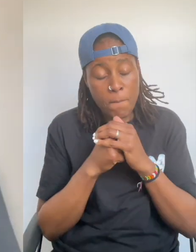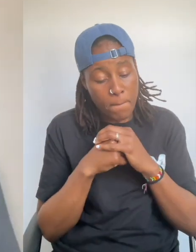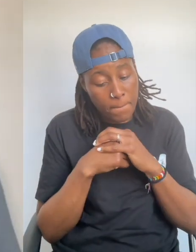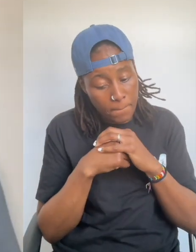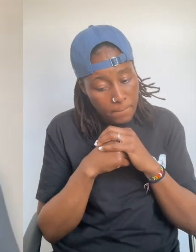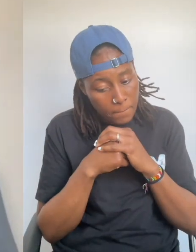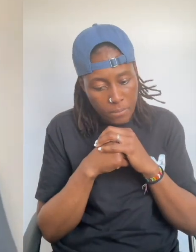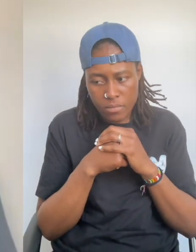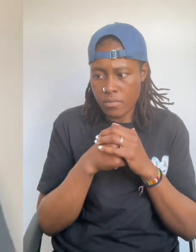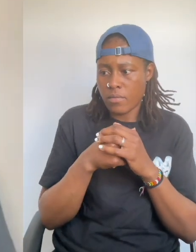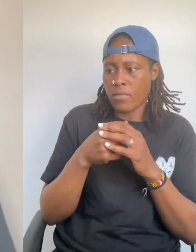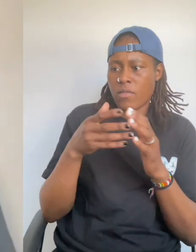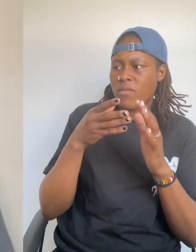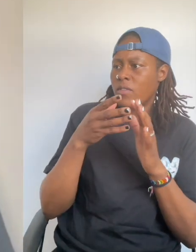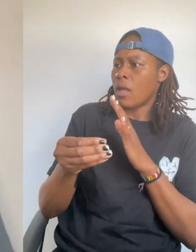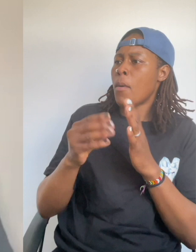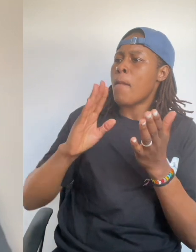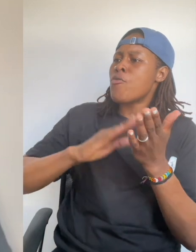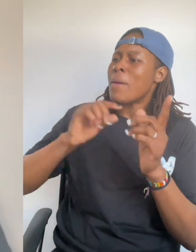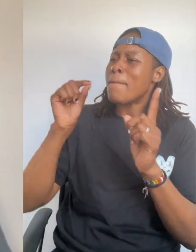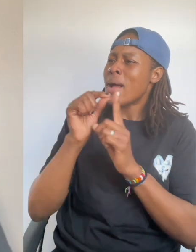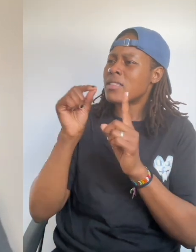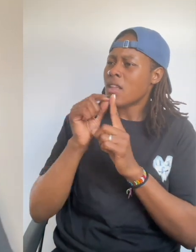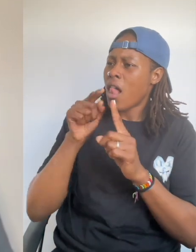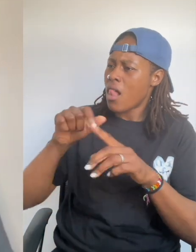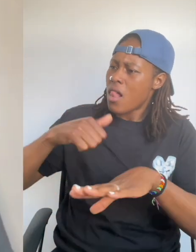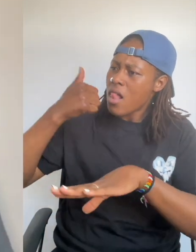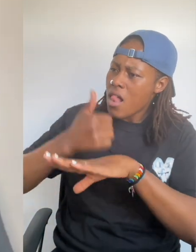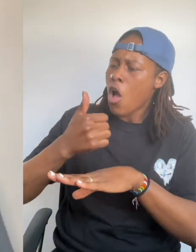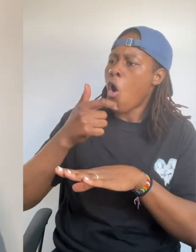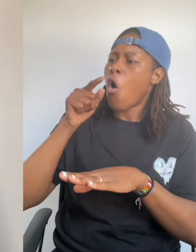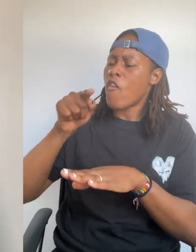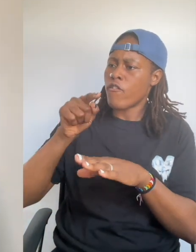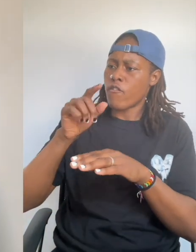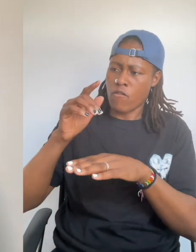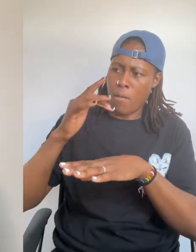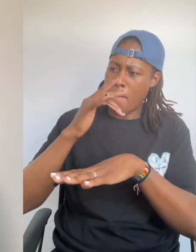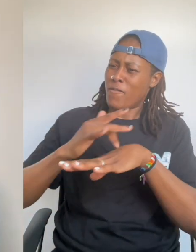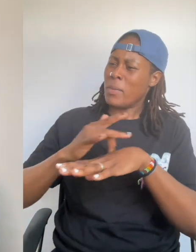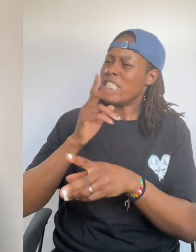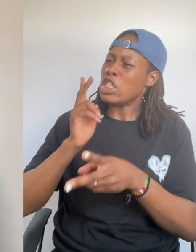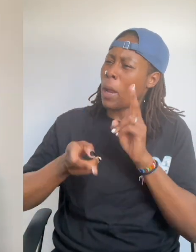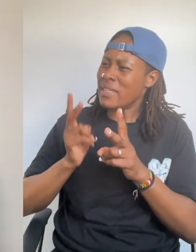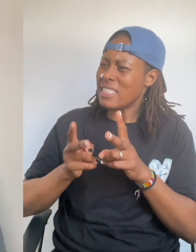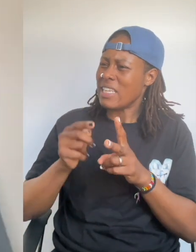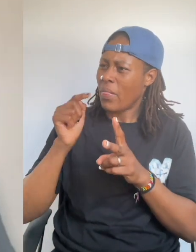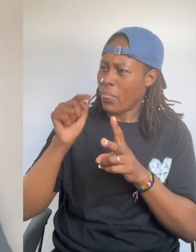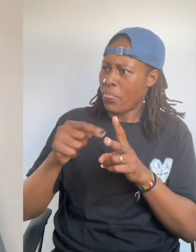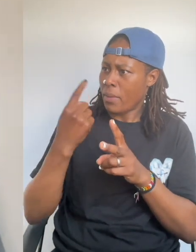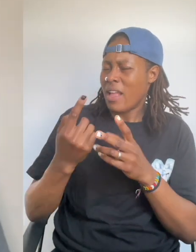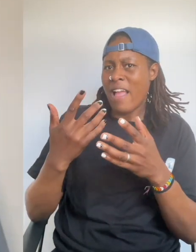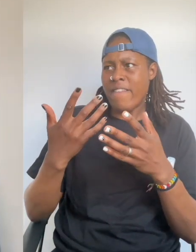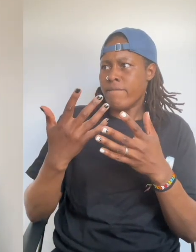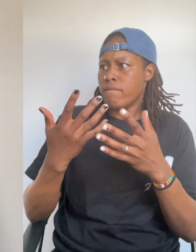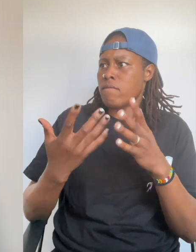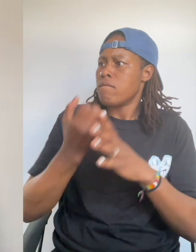even people like Marie Pascal, she's the sort of co-founder or founder of Performance Interpreting, and they have some of